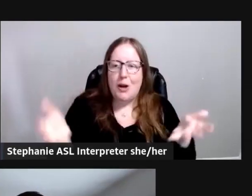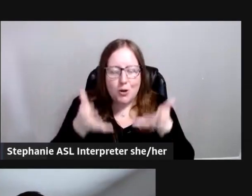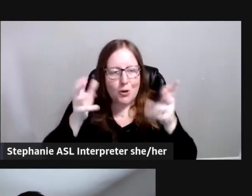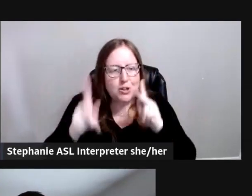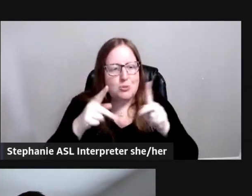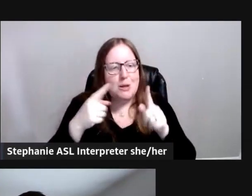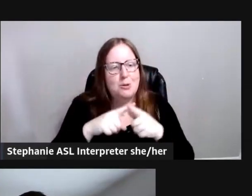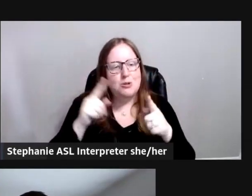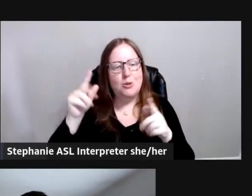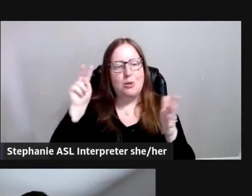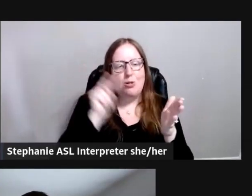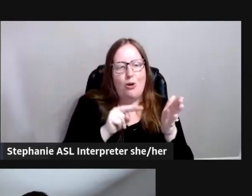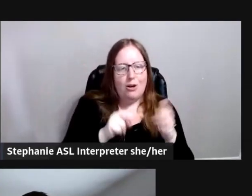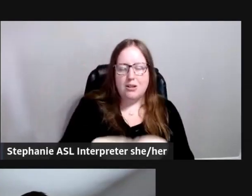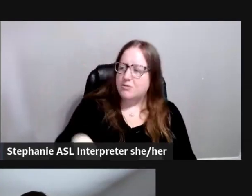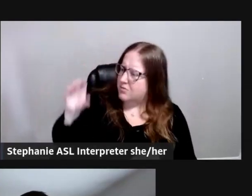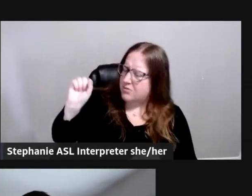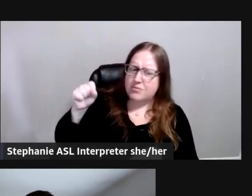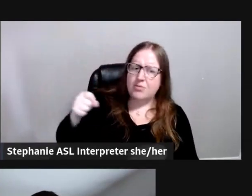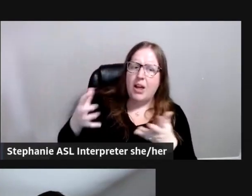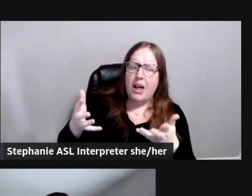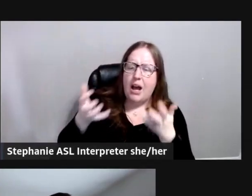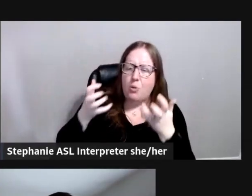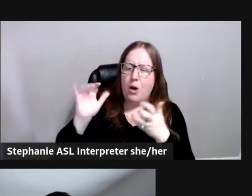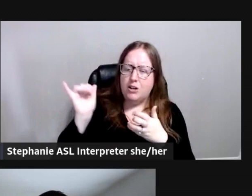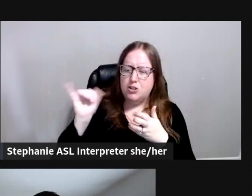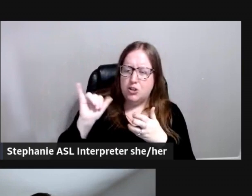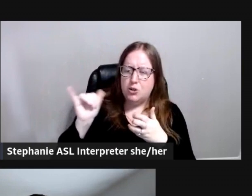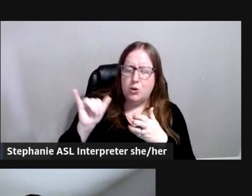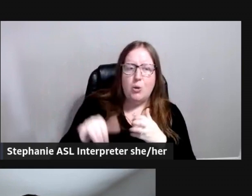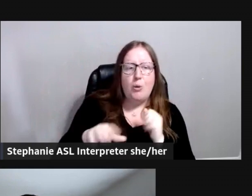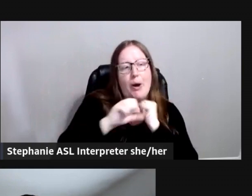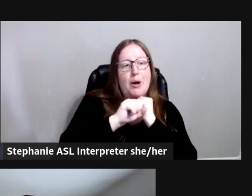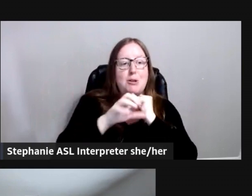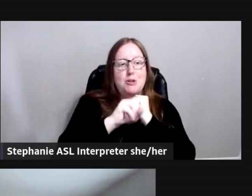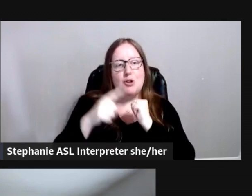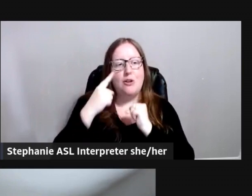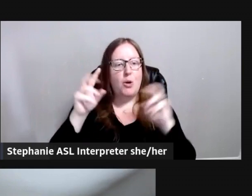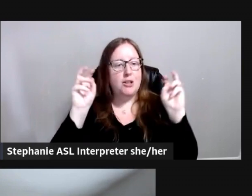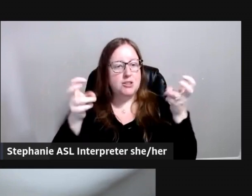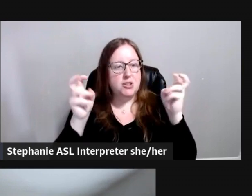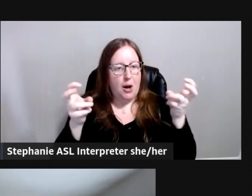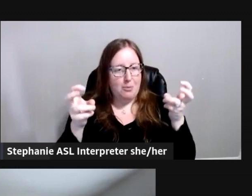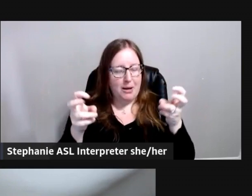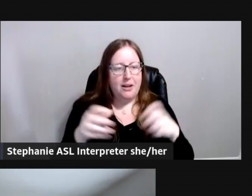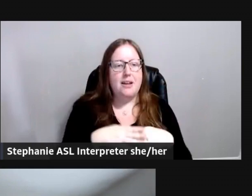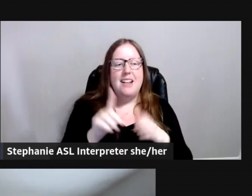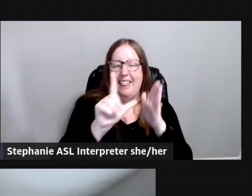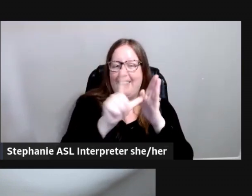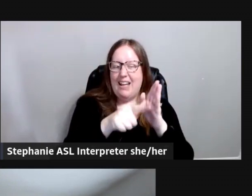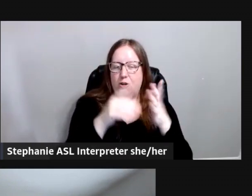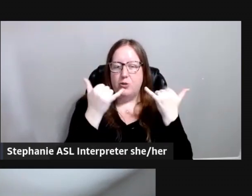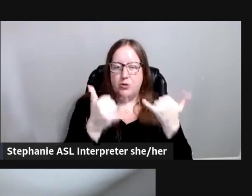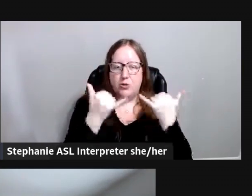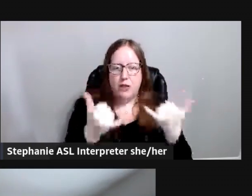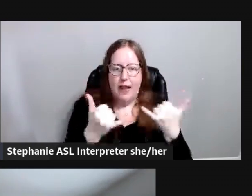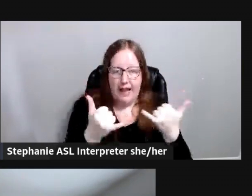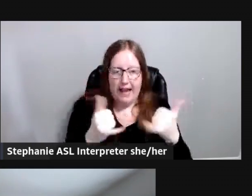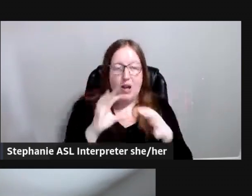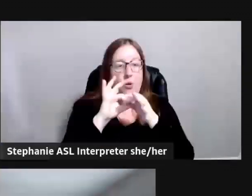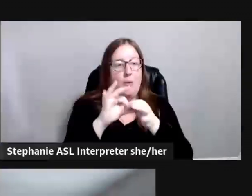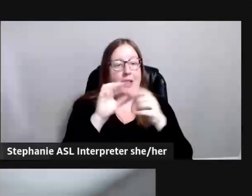this out. Yeah, and I want to give just a commercial for a topic, Kyle, we're going to be doing a little bit later on is regarding